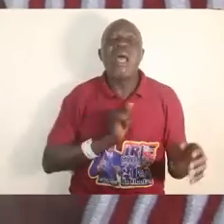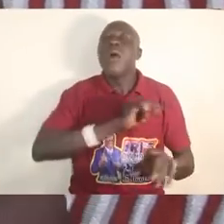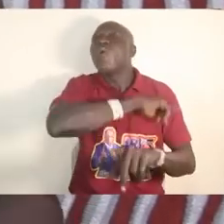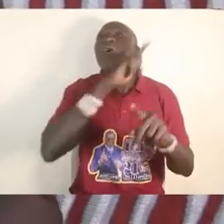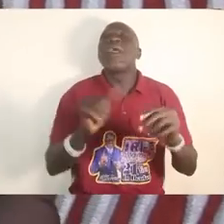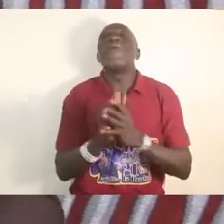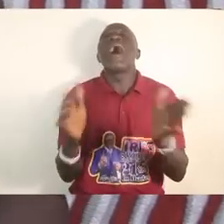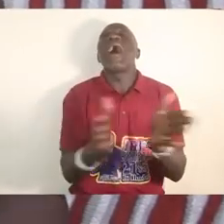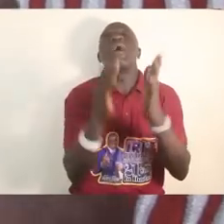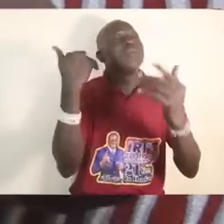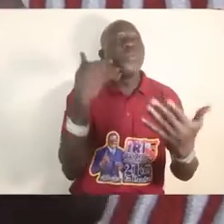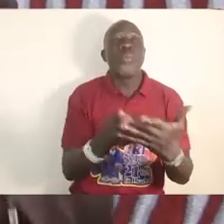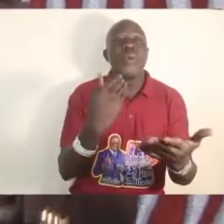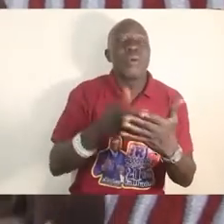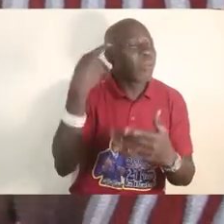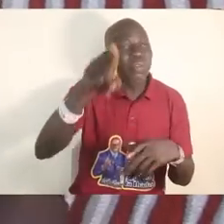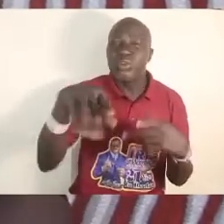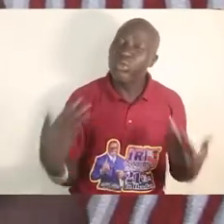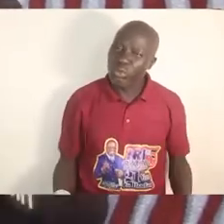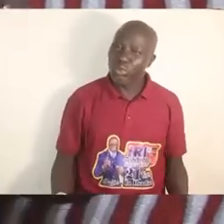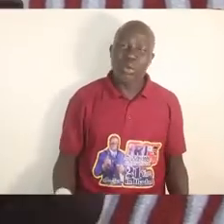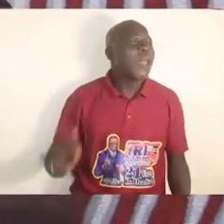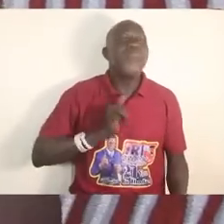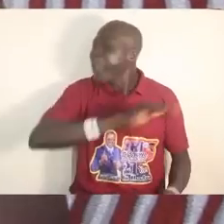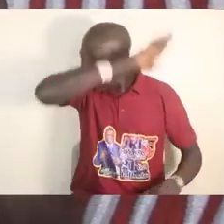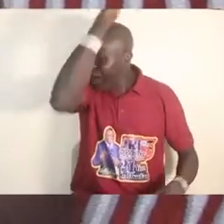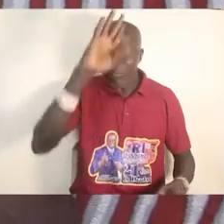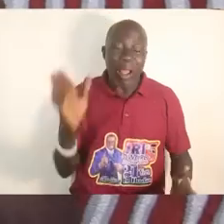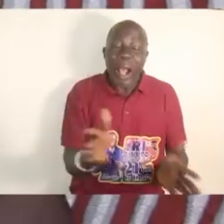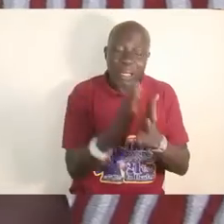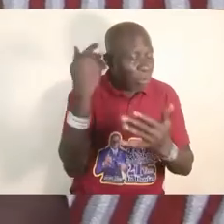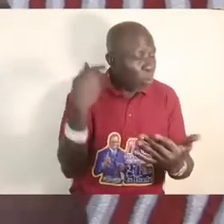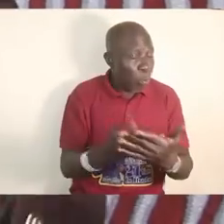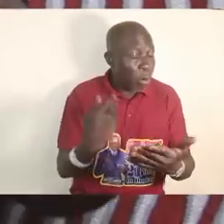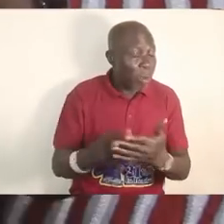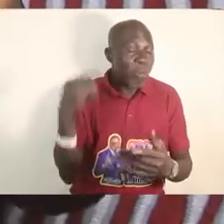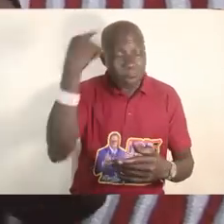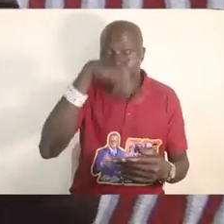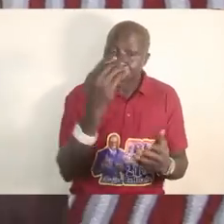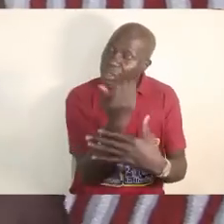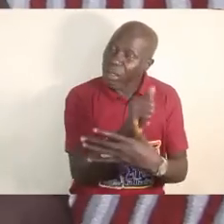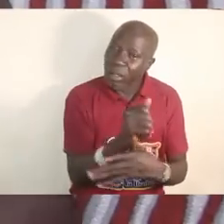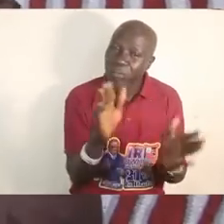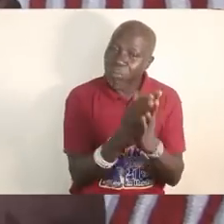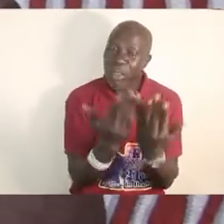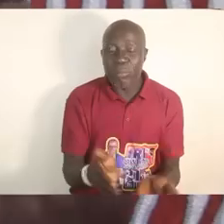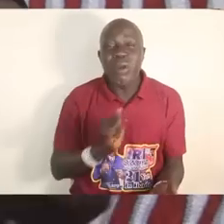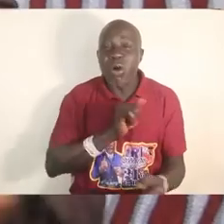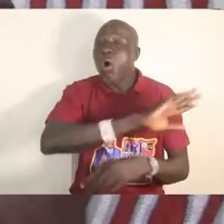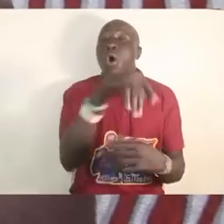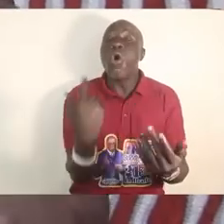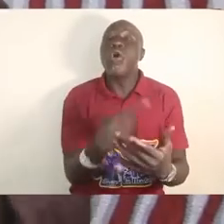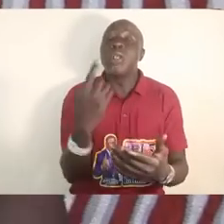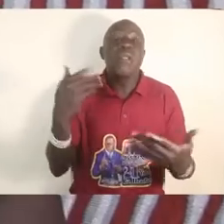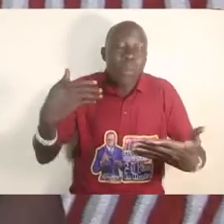will program at the moment. I do not want to go whenever, when about ask money on Facebook. You only money for the magic.